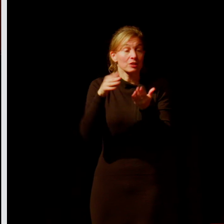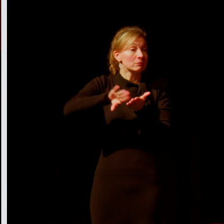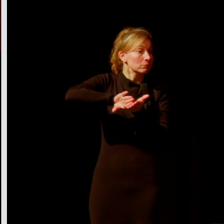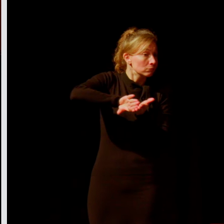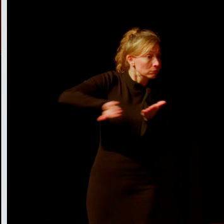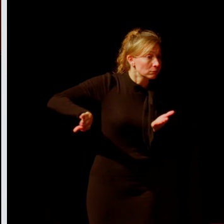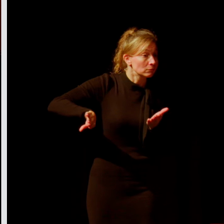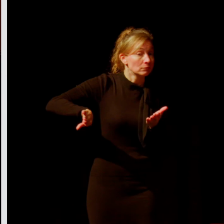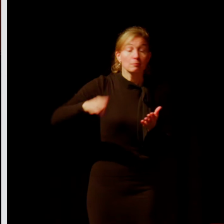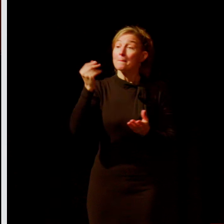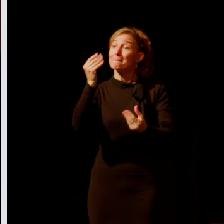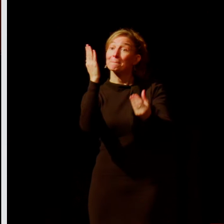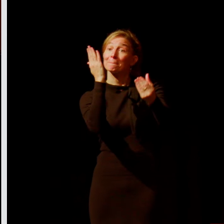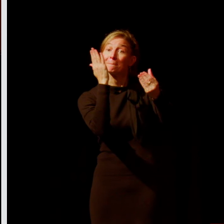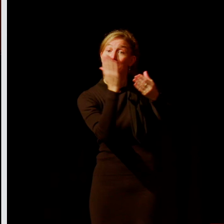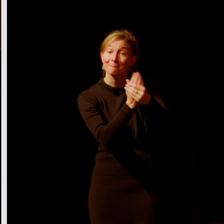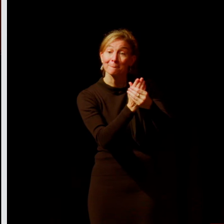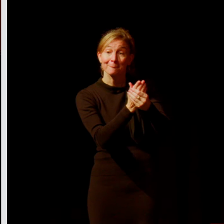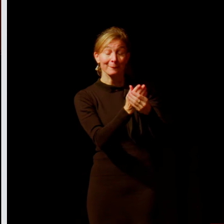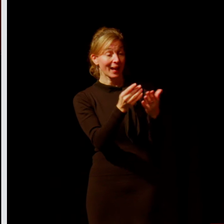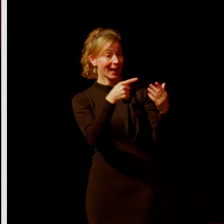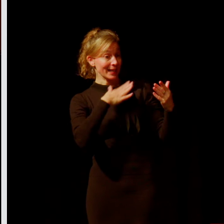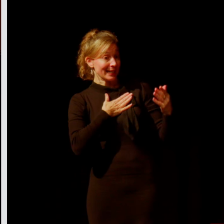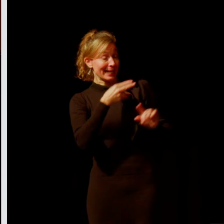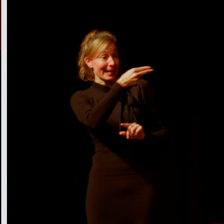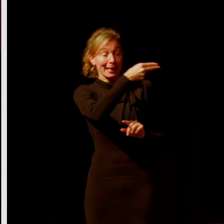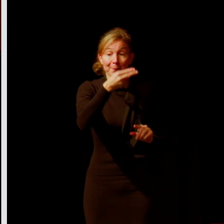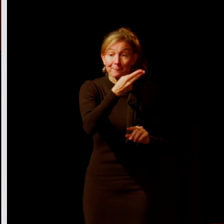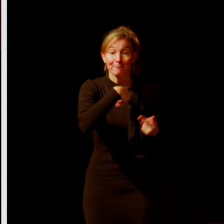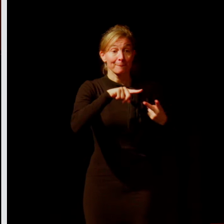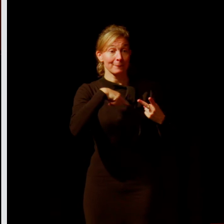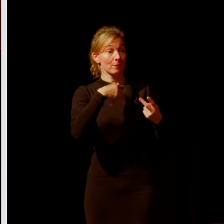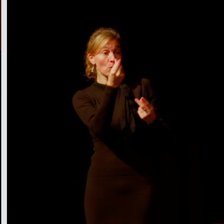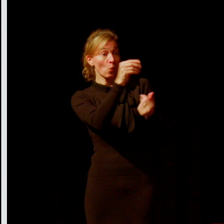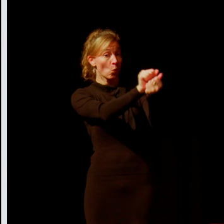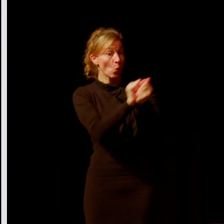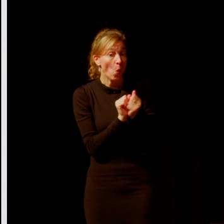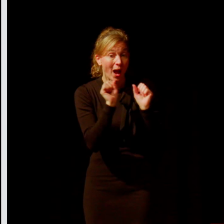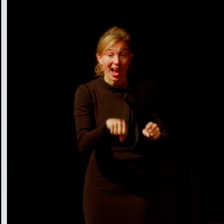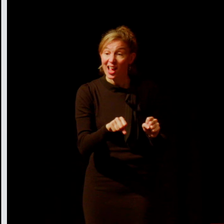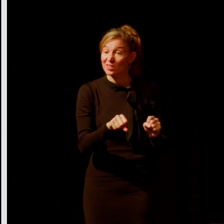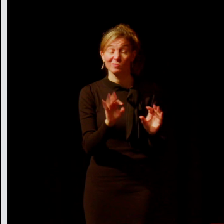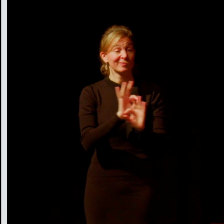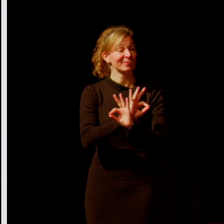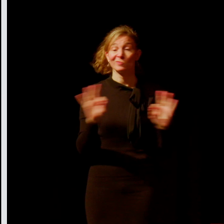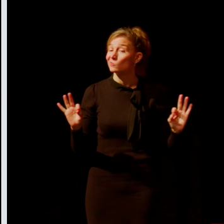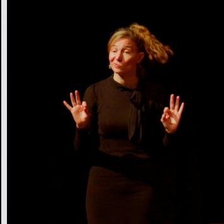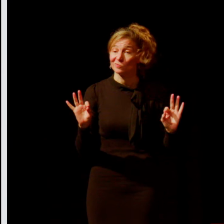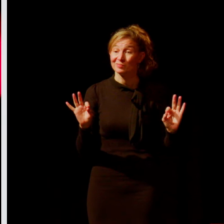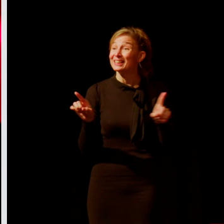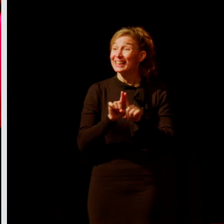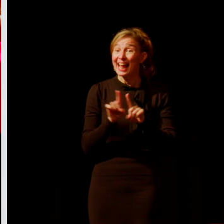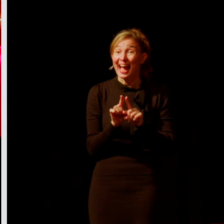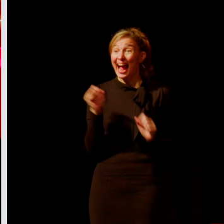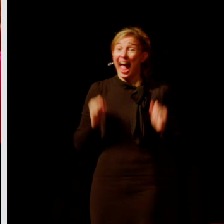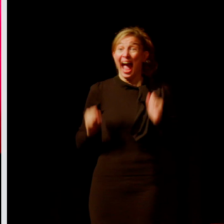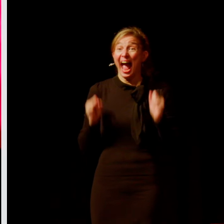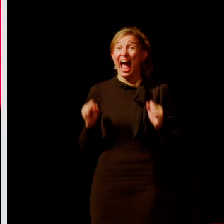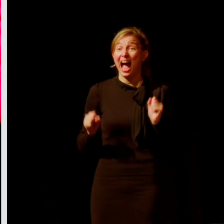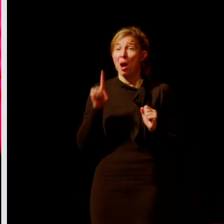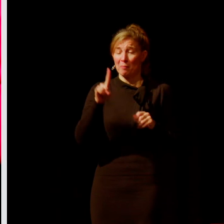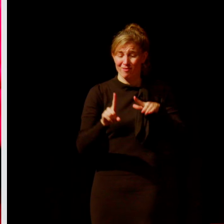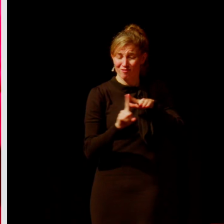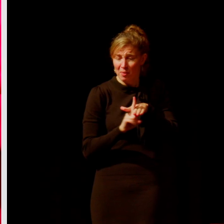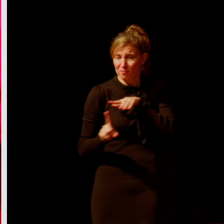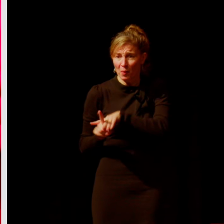bank account, no access to loans, no way to invest. It's like running a marathon on flip-flops.